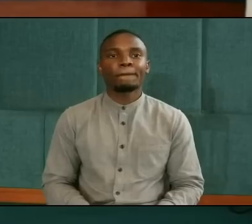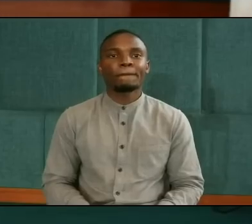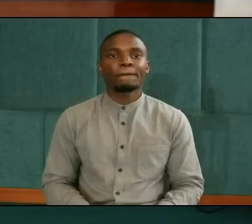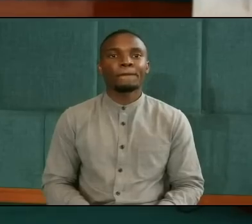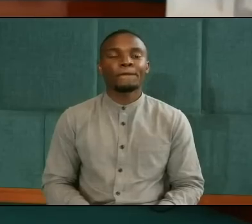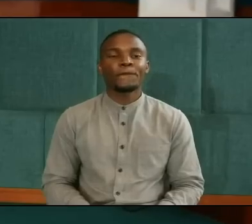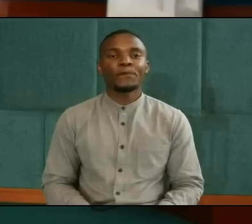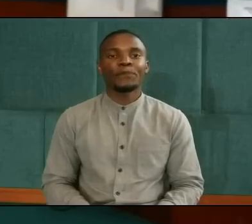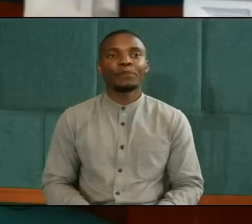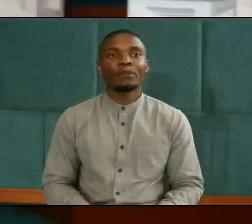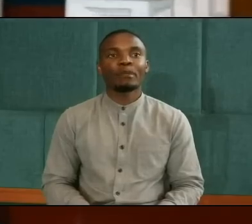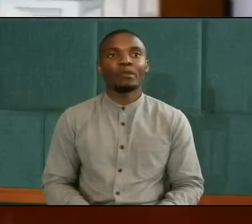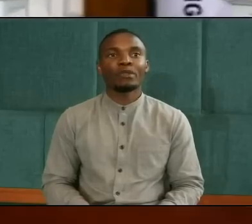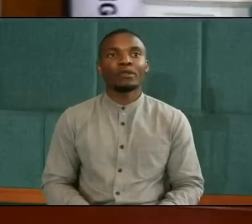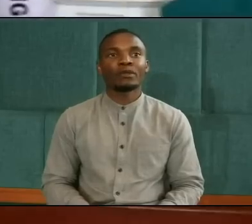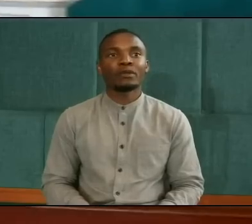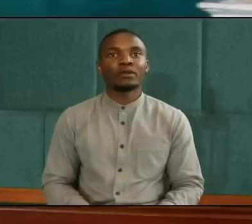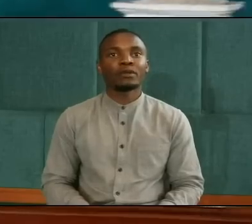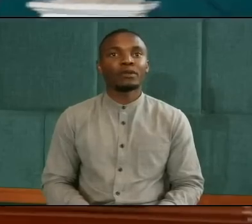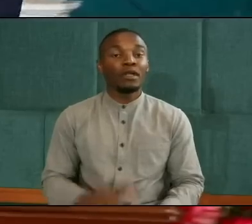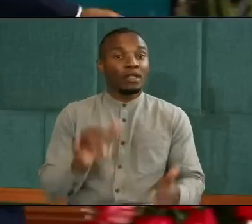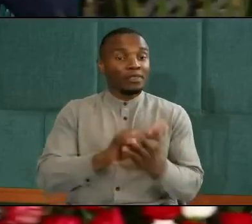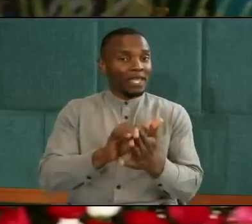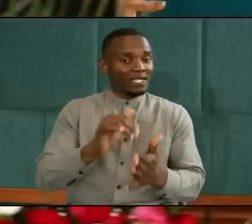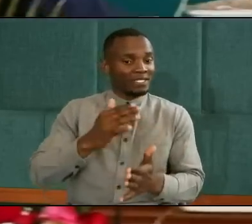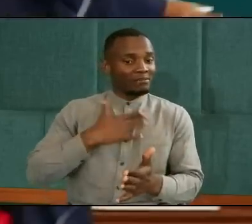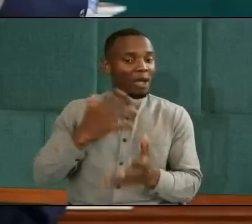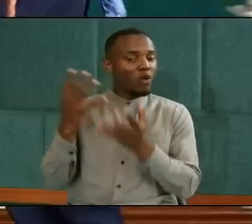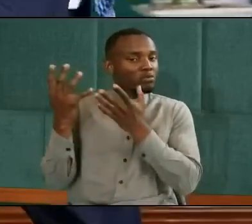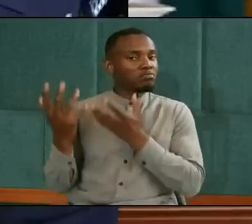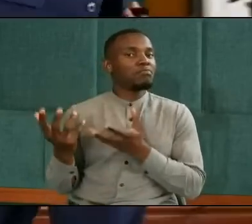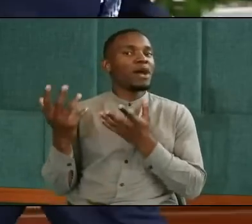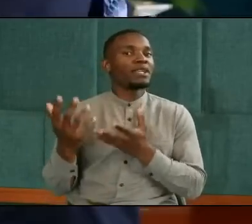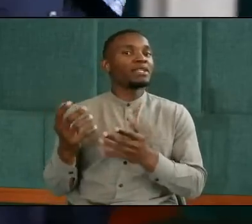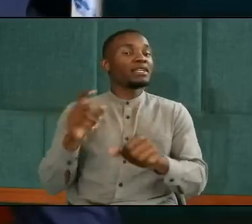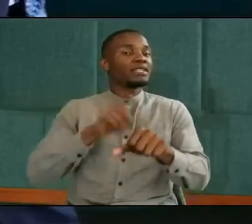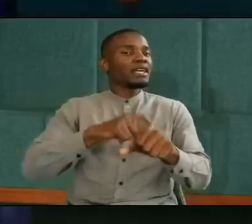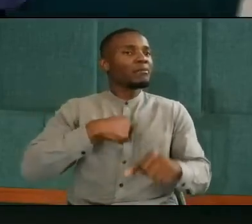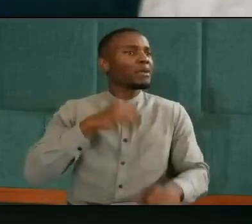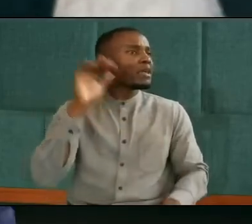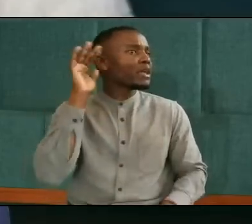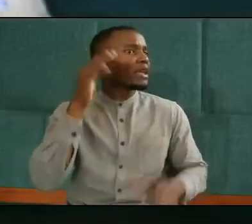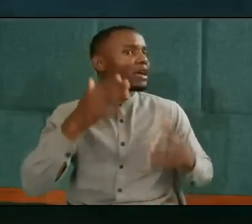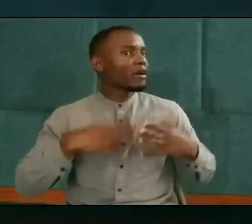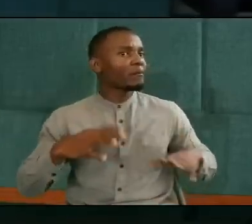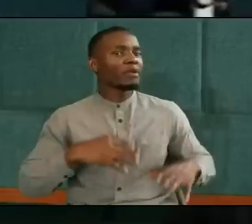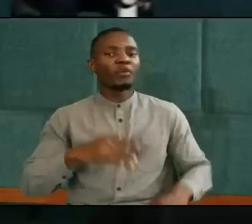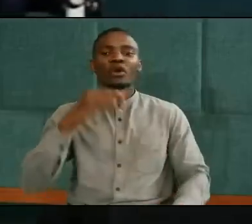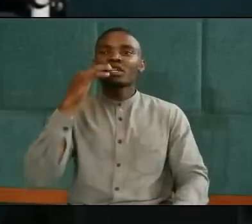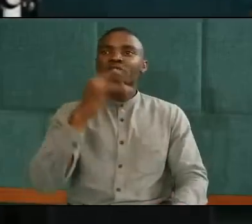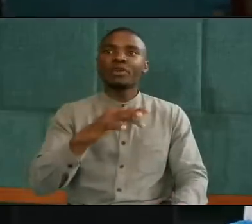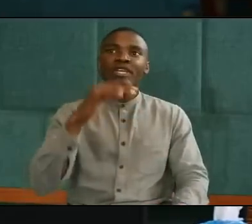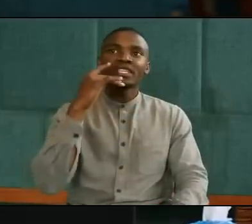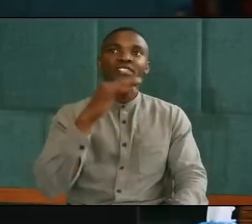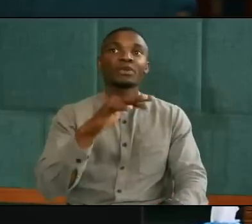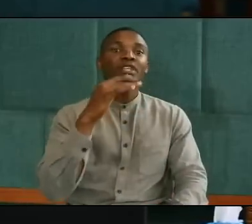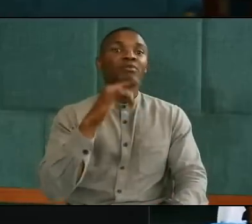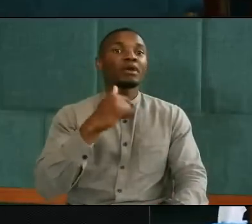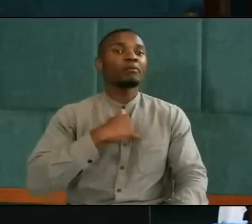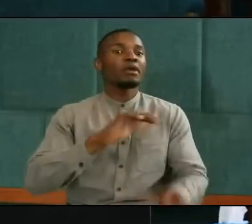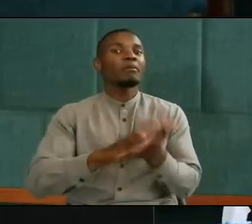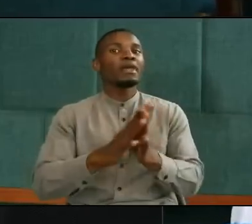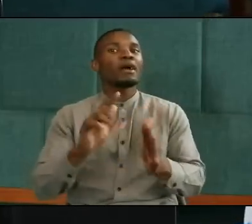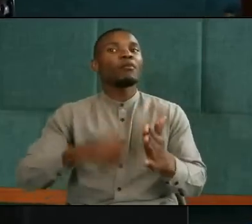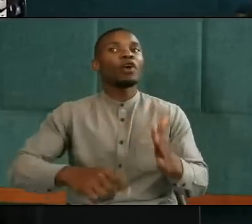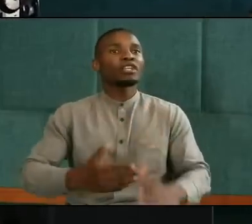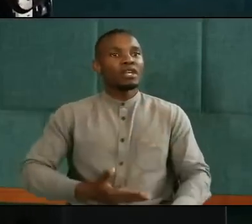away. That is my burden as a preacher. So when I listen to people go on the pulpit and talk all kind of rubbish, I get angry.